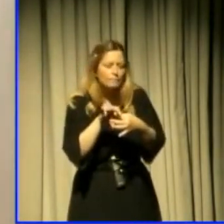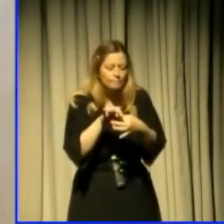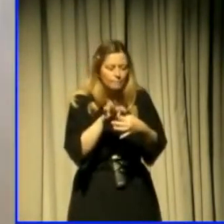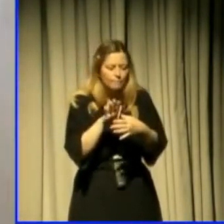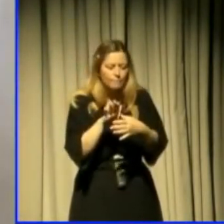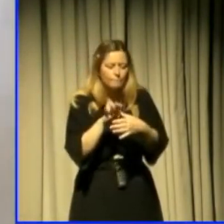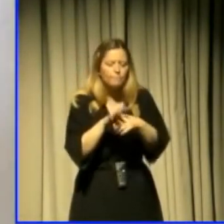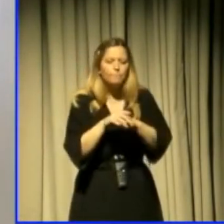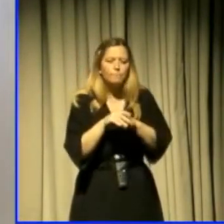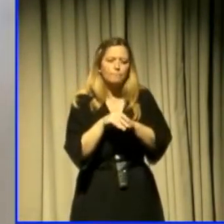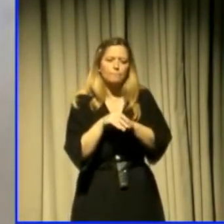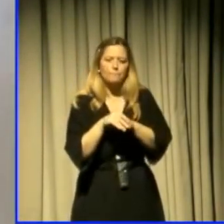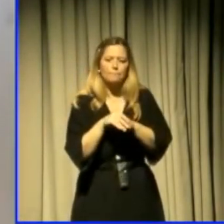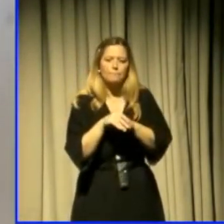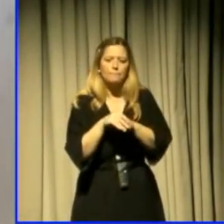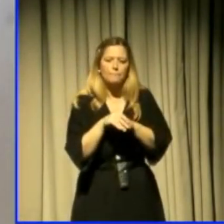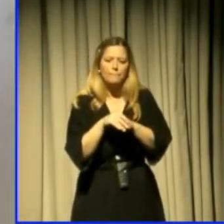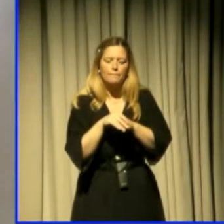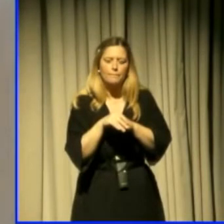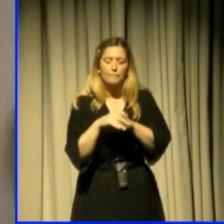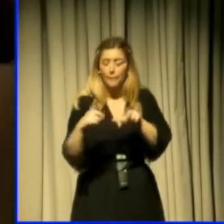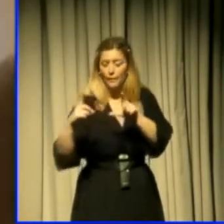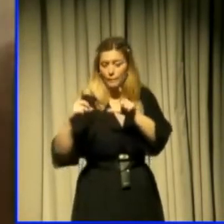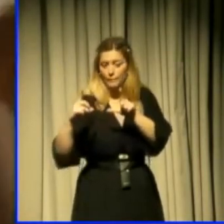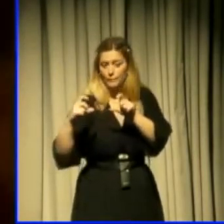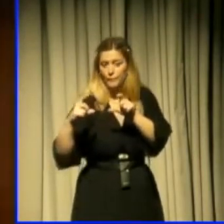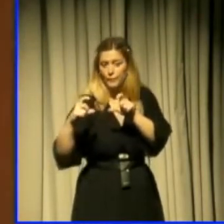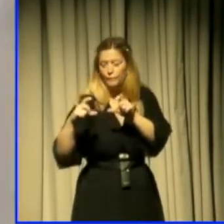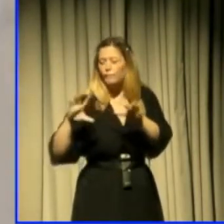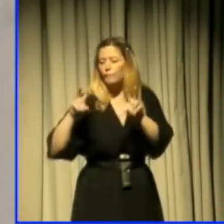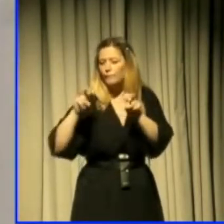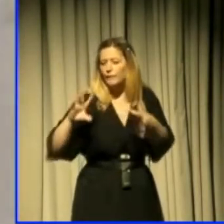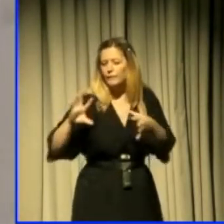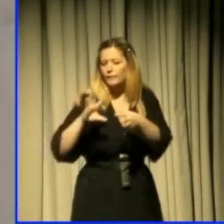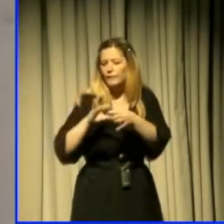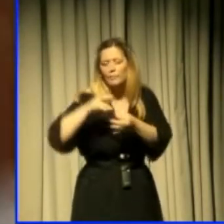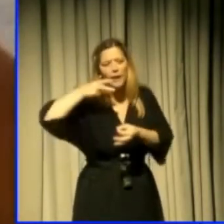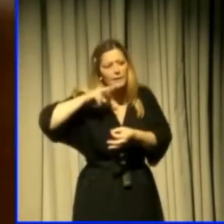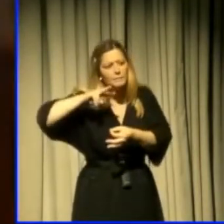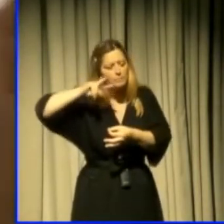Things about tactility and analog experiences, for instance.